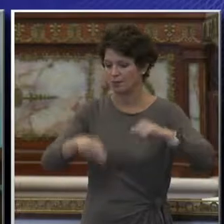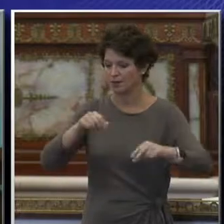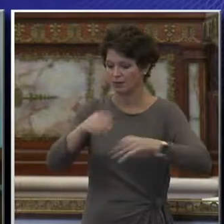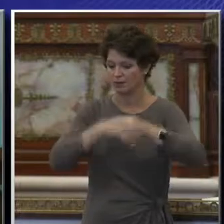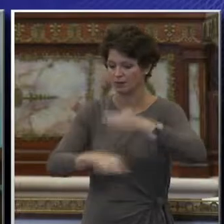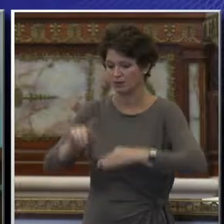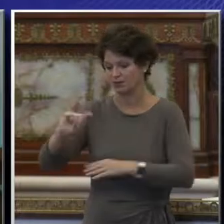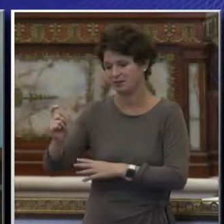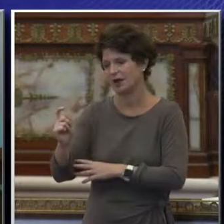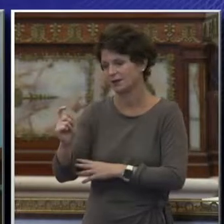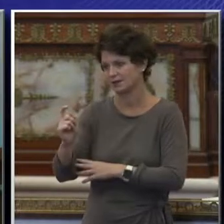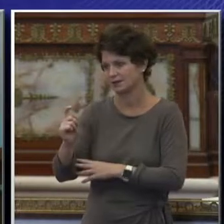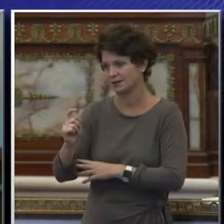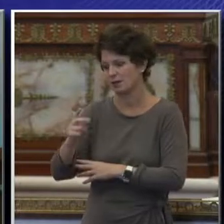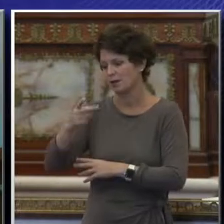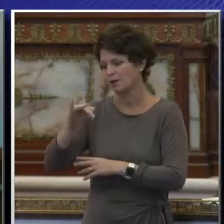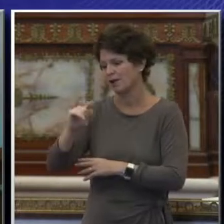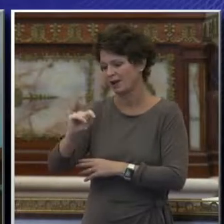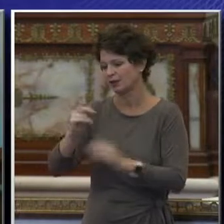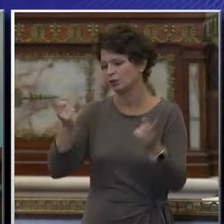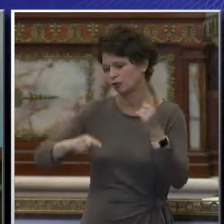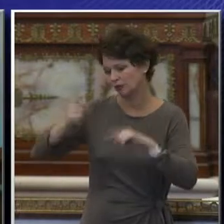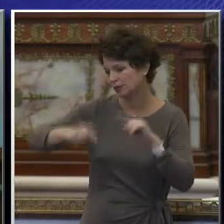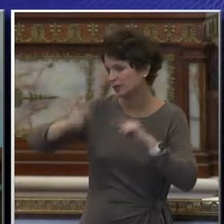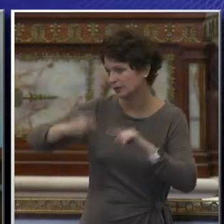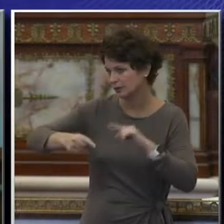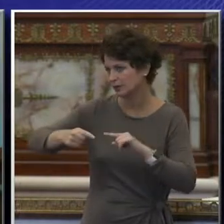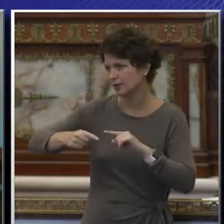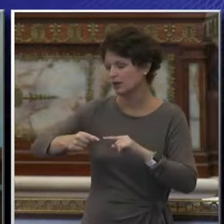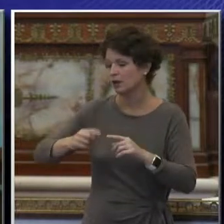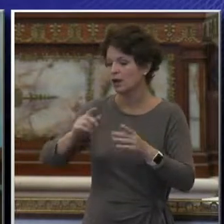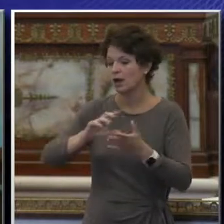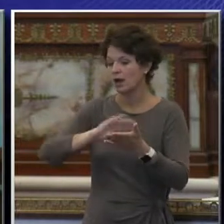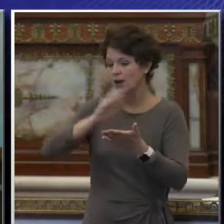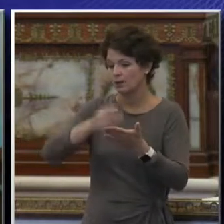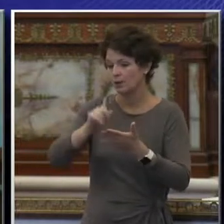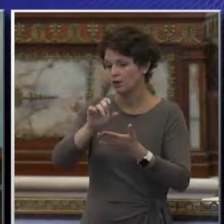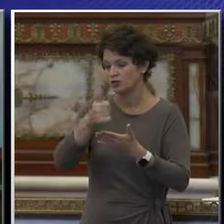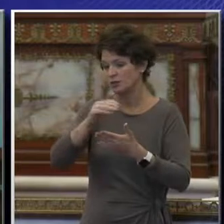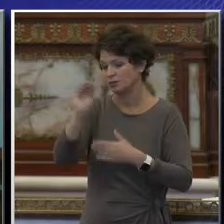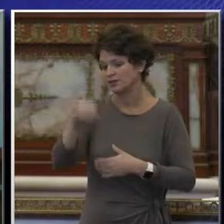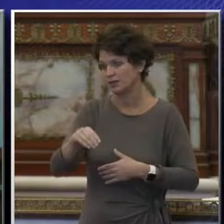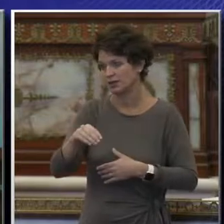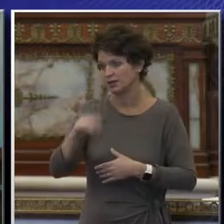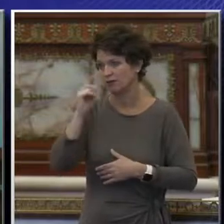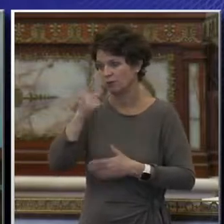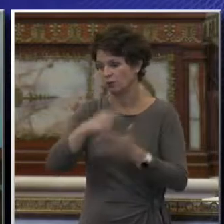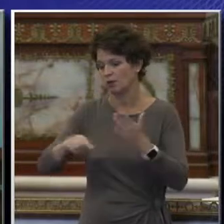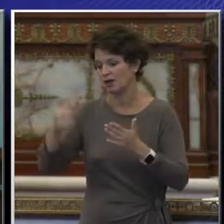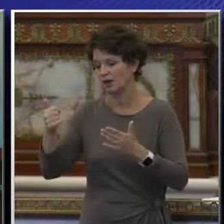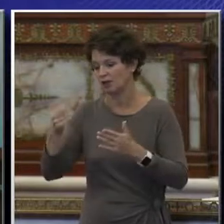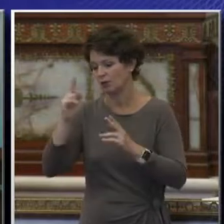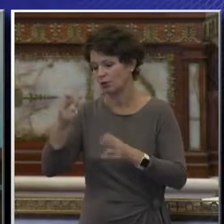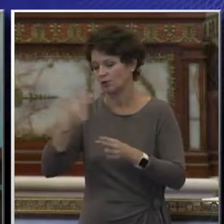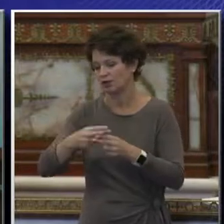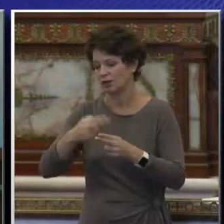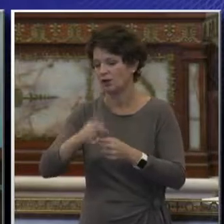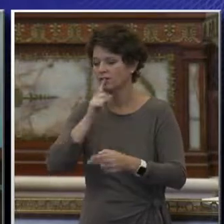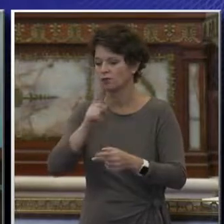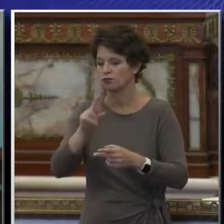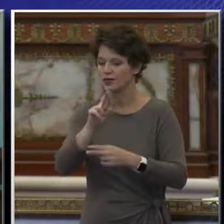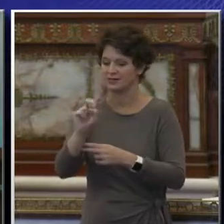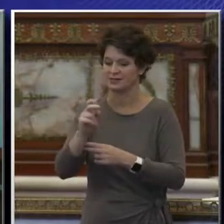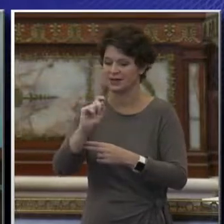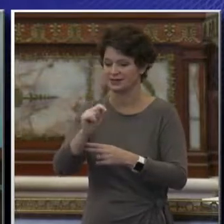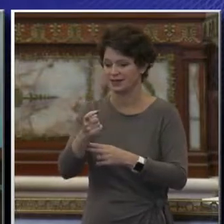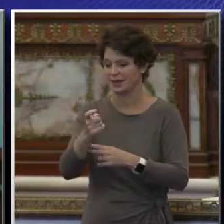of taxes or pilot agreement in the amount of 110% of what otherwise would have been the real estate